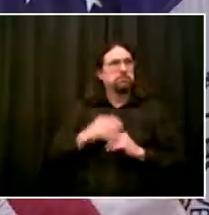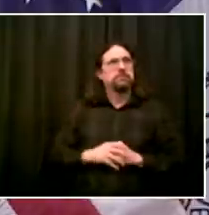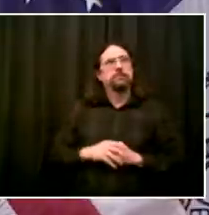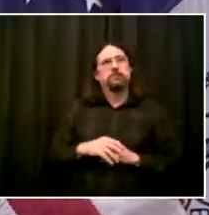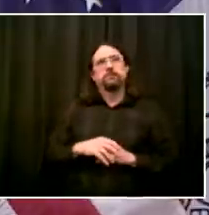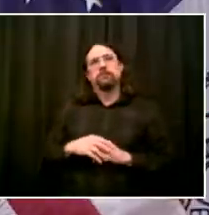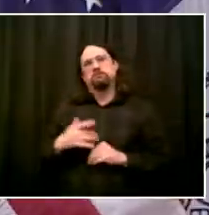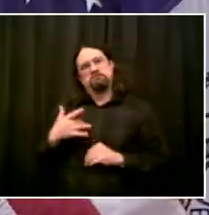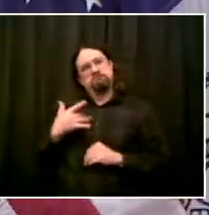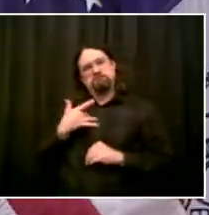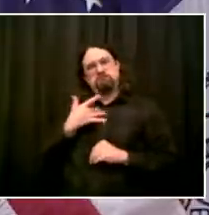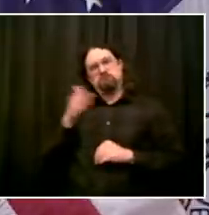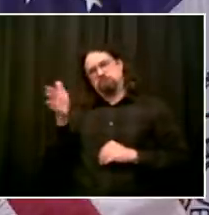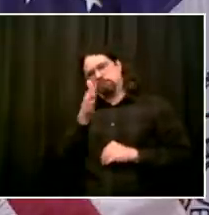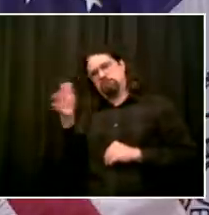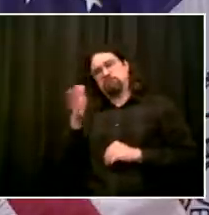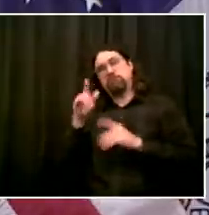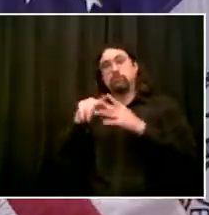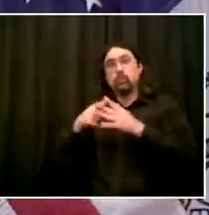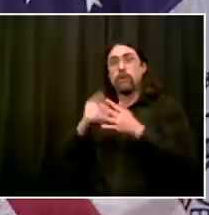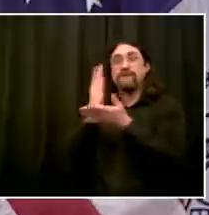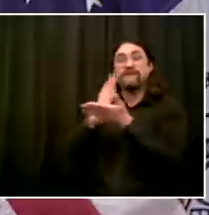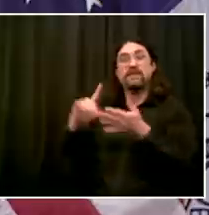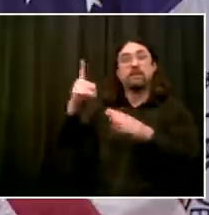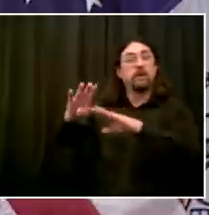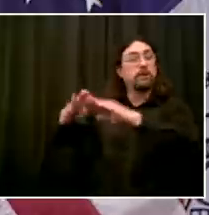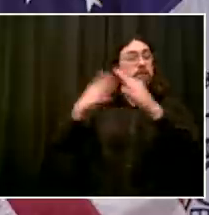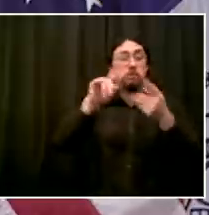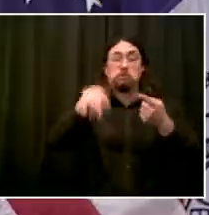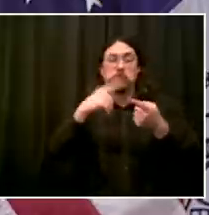have Jillian from WBAI.